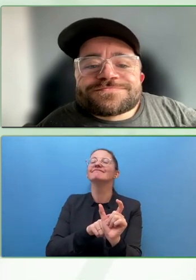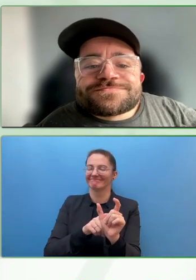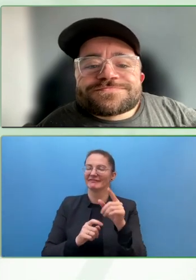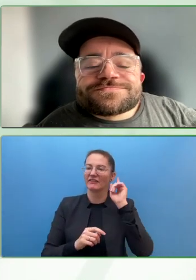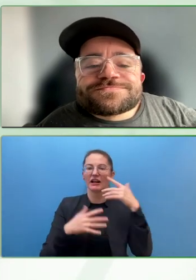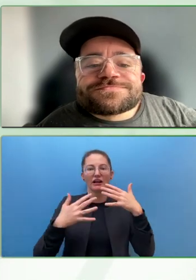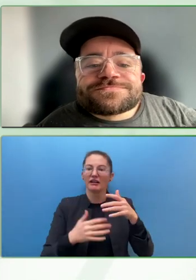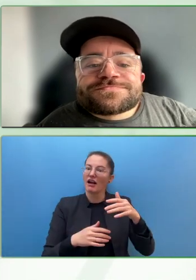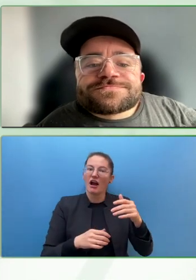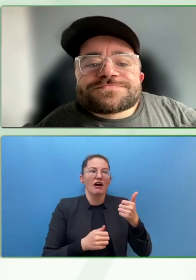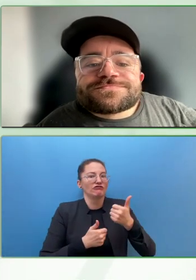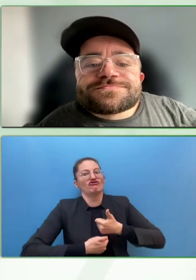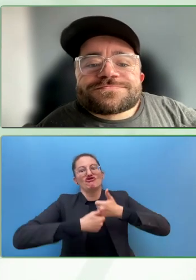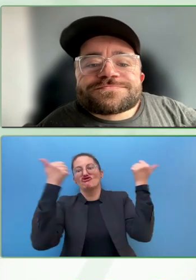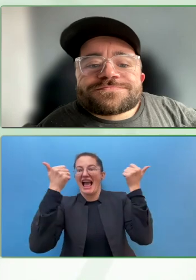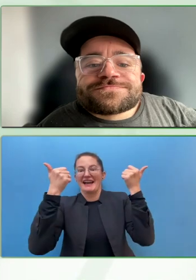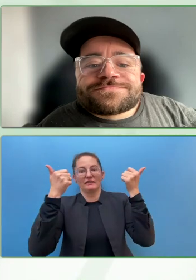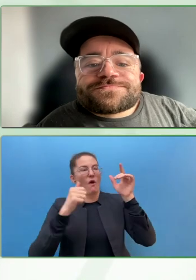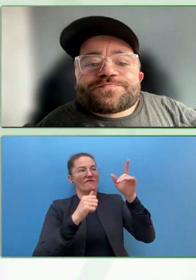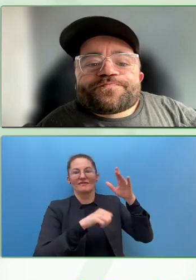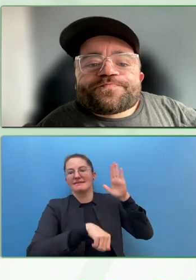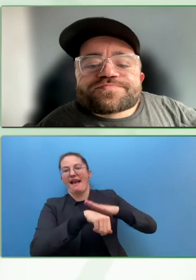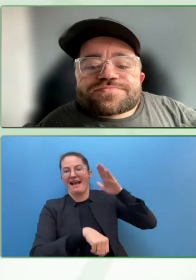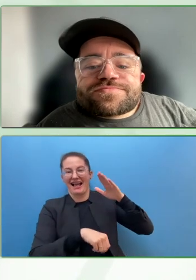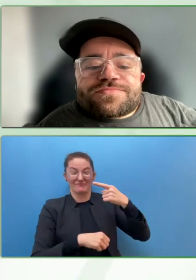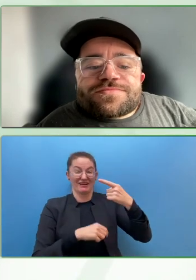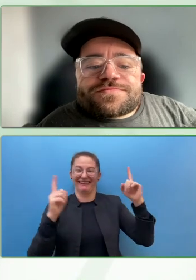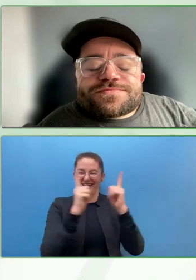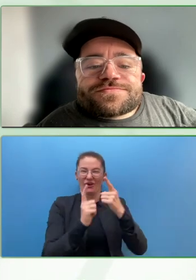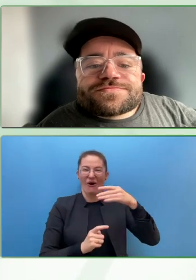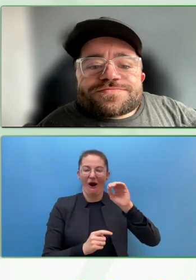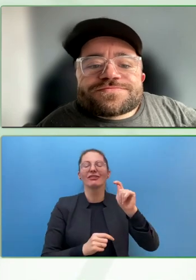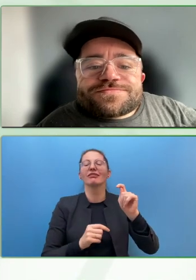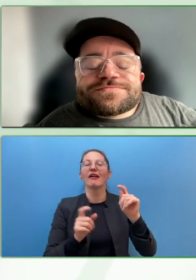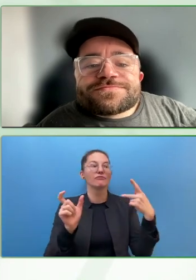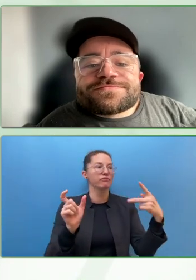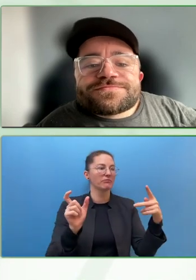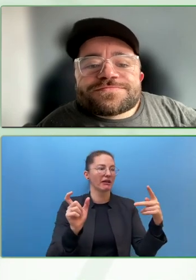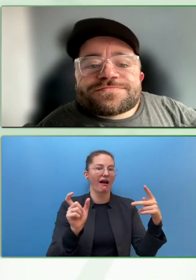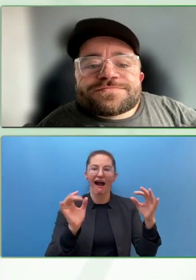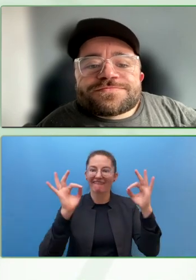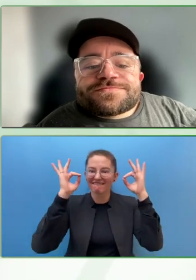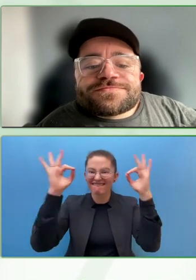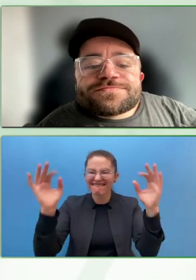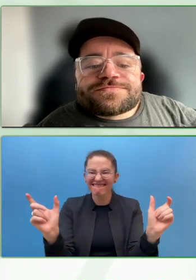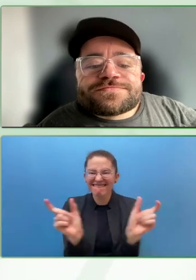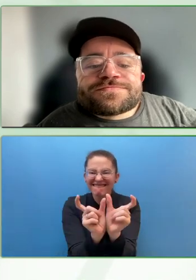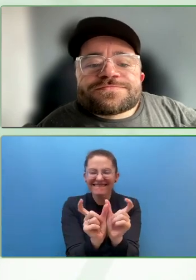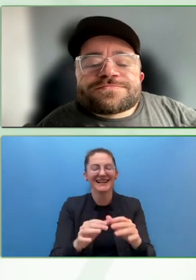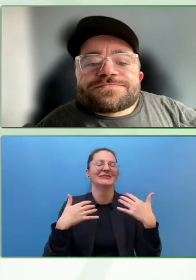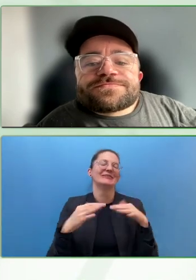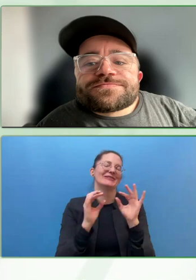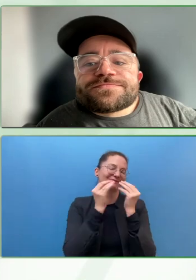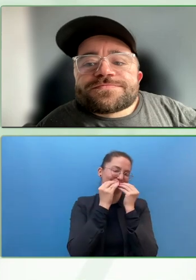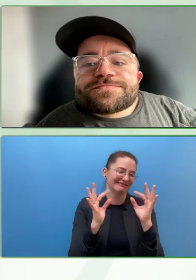exactly rebranding how we should think about inclusive marketing. If you are disability-led, I guess you are